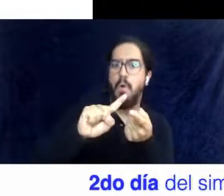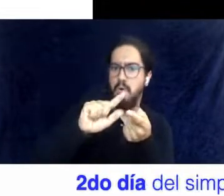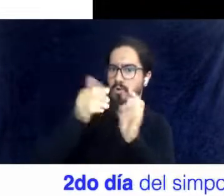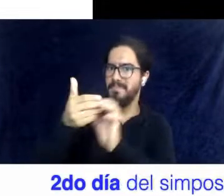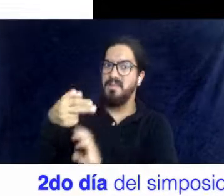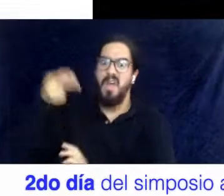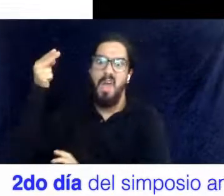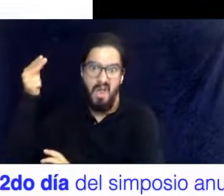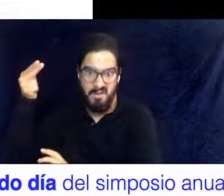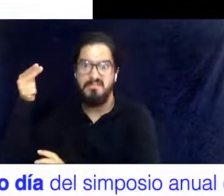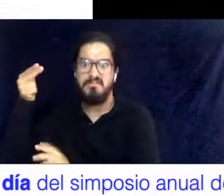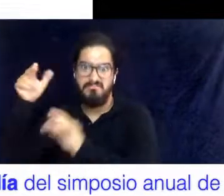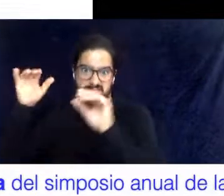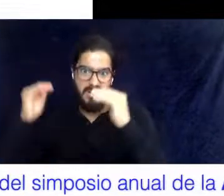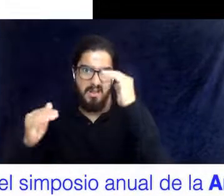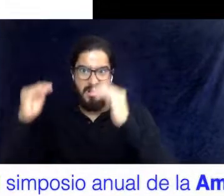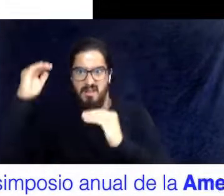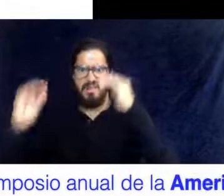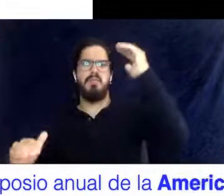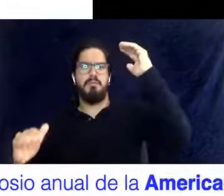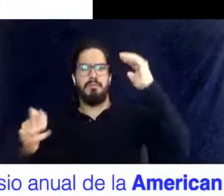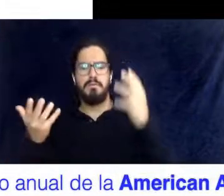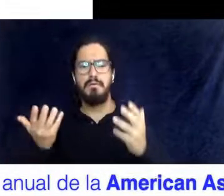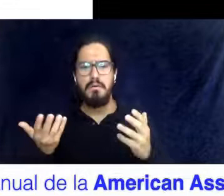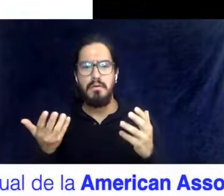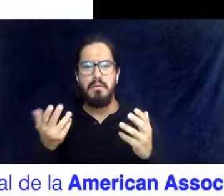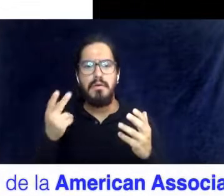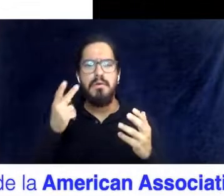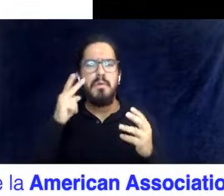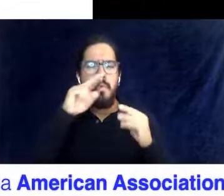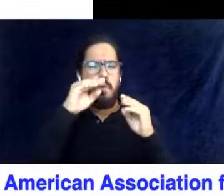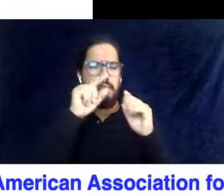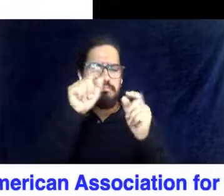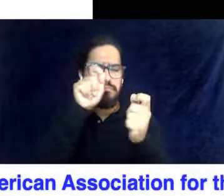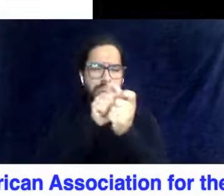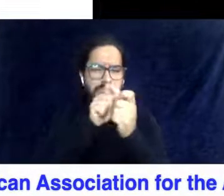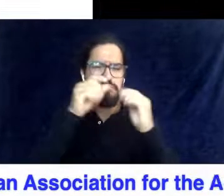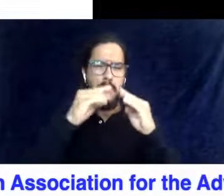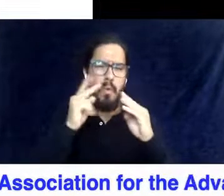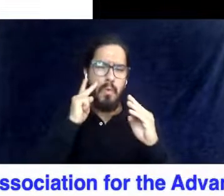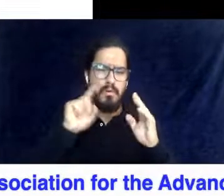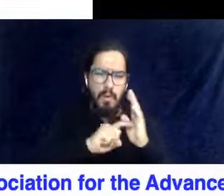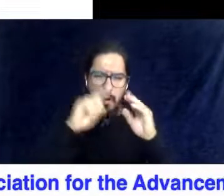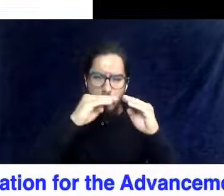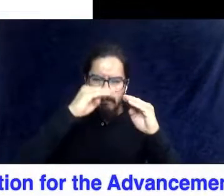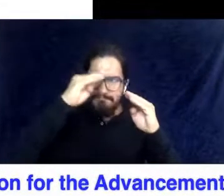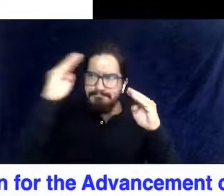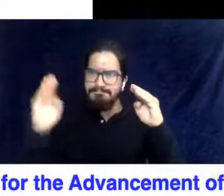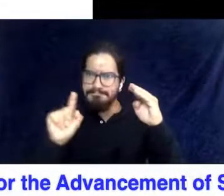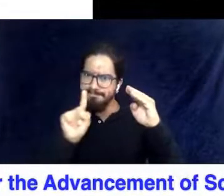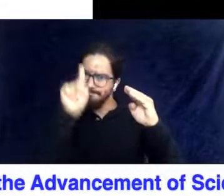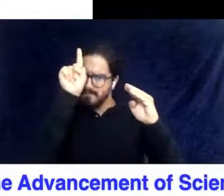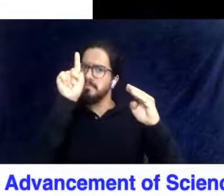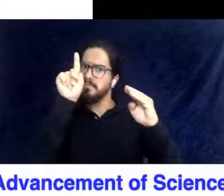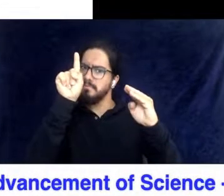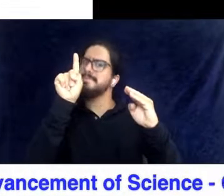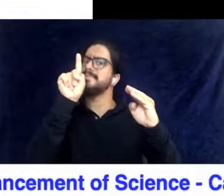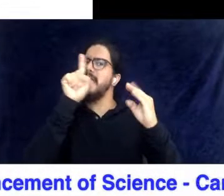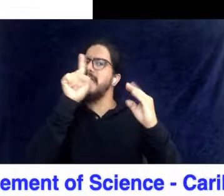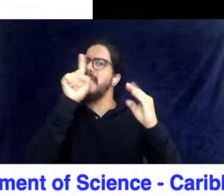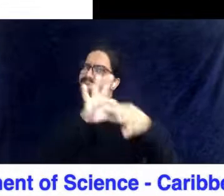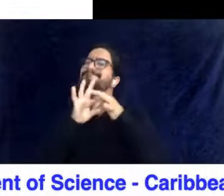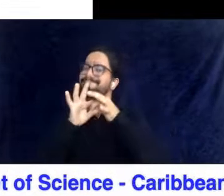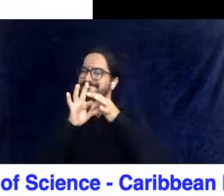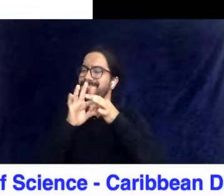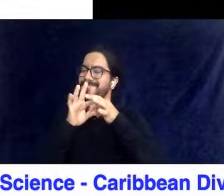intermediate levels of disturbances, we're seeing a peak, which is consistent with our model, the intermediate disturbance hypothesis. And when we analyze